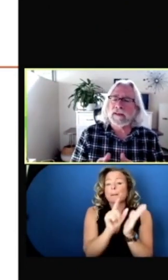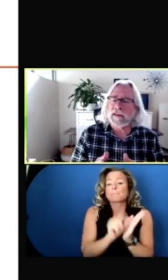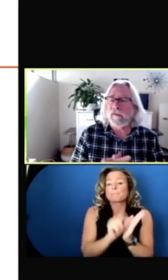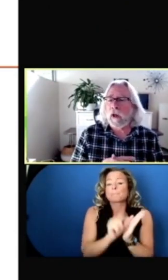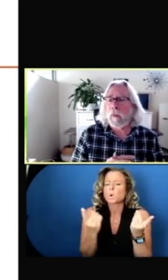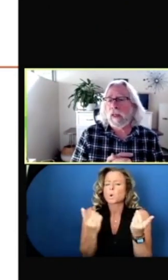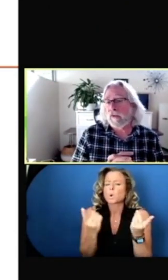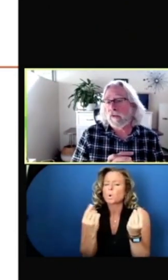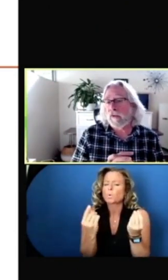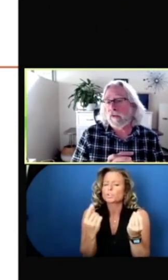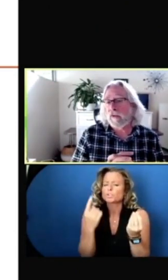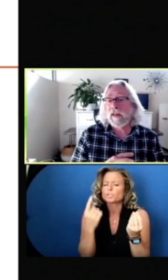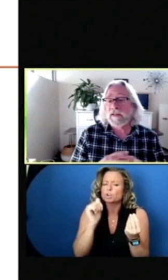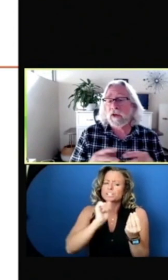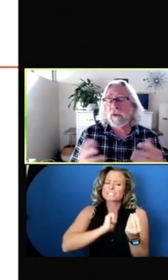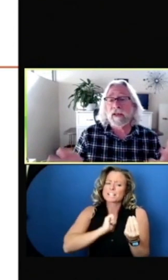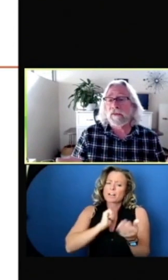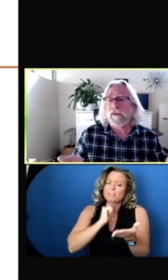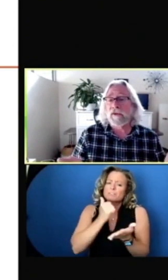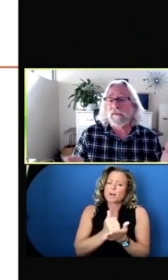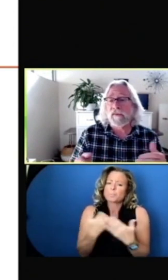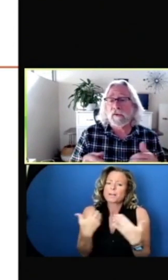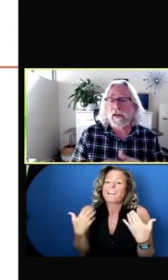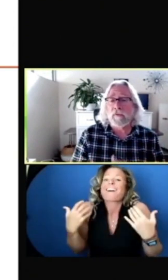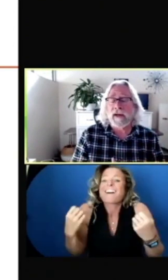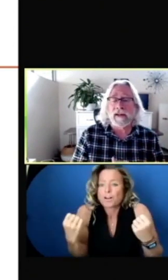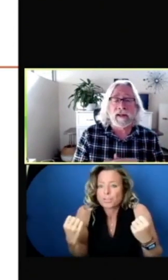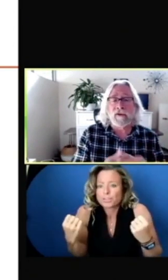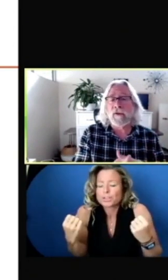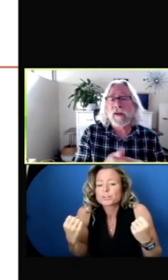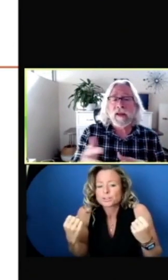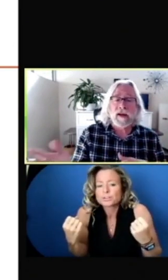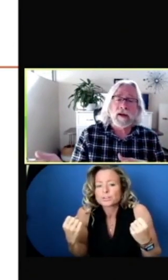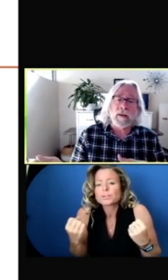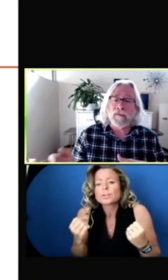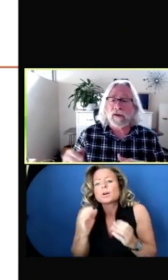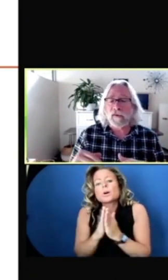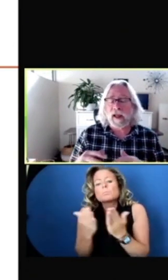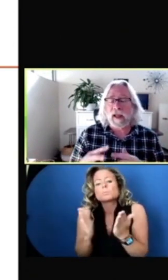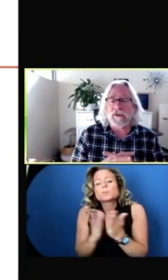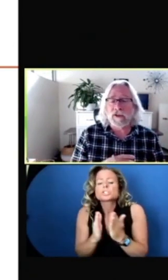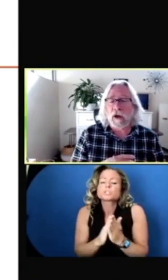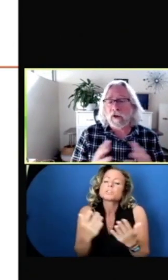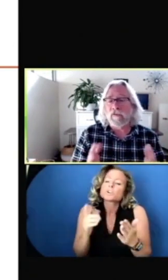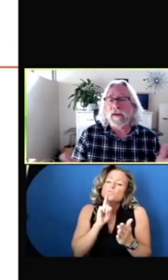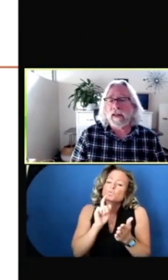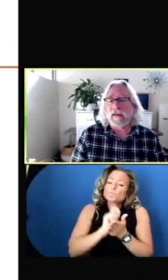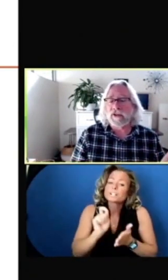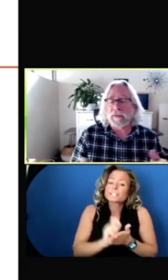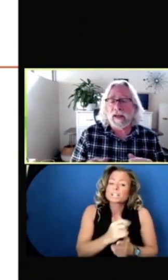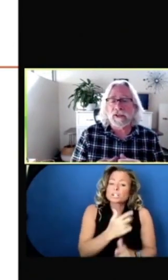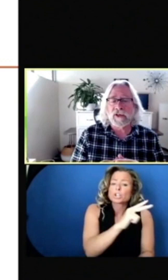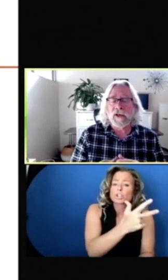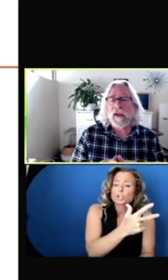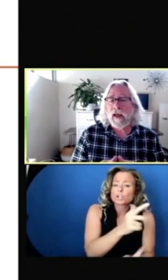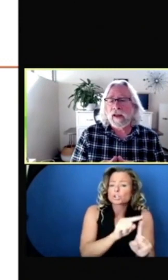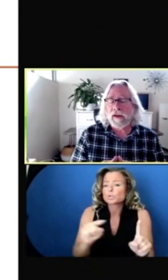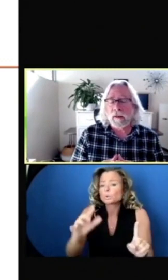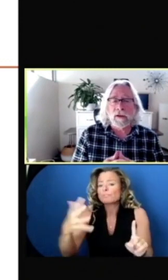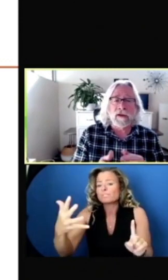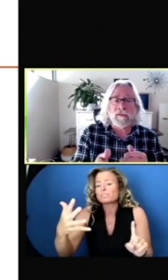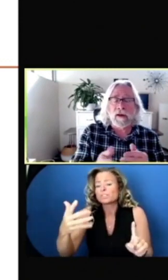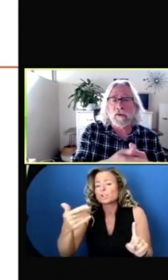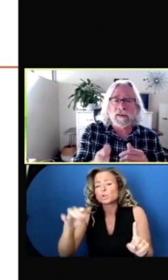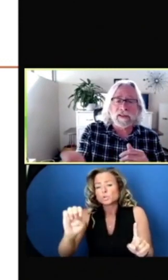Health self-help health books. These are written at a 3rd to 5th grade reading level in a number of different languages, all of them in English and Spanish, and